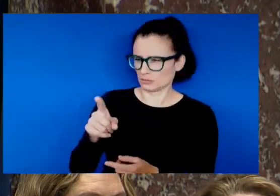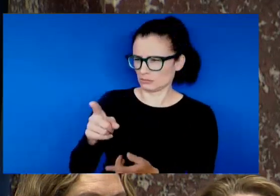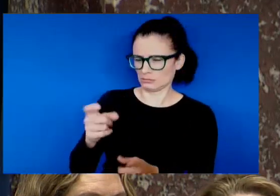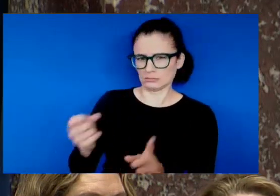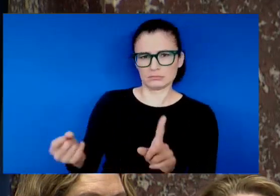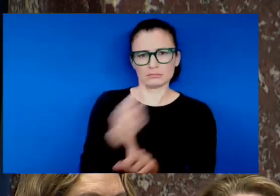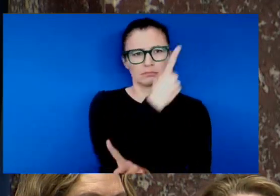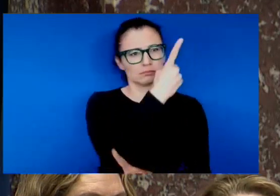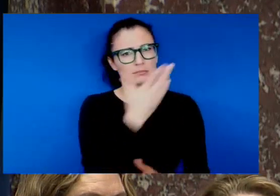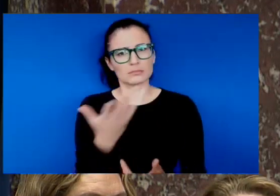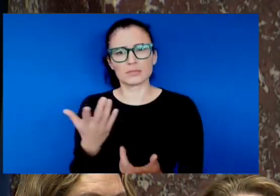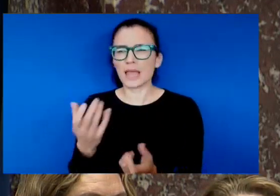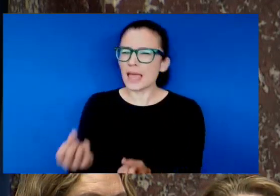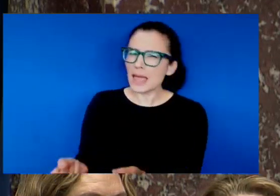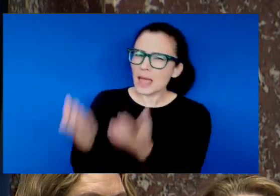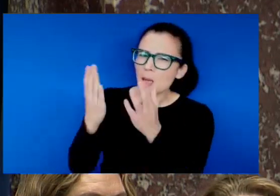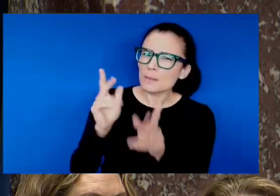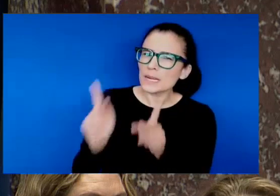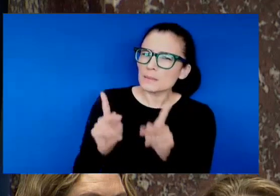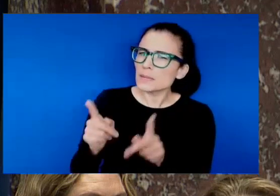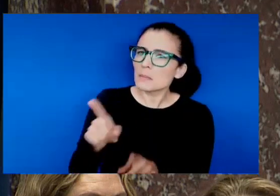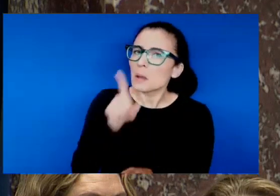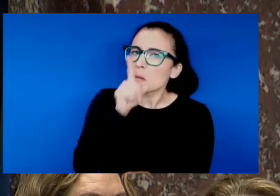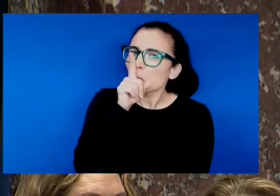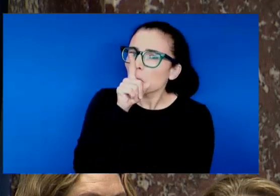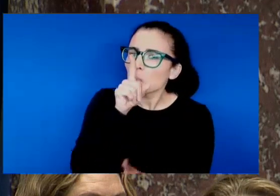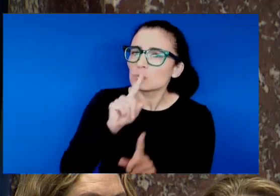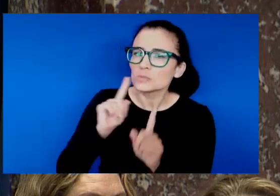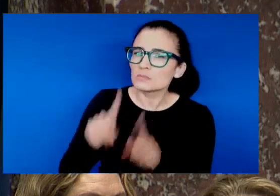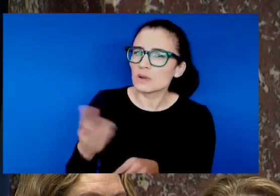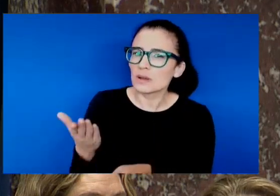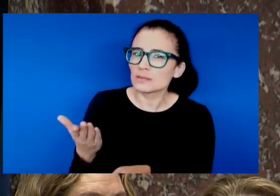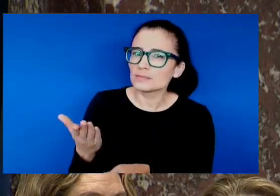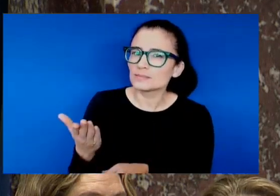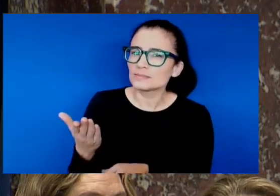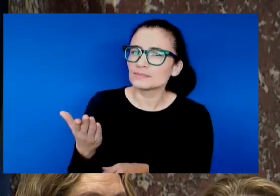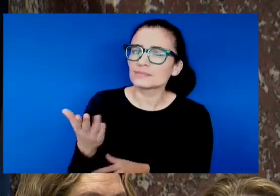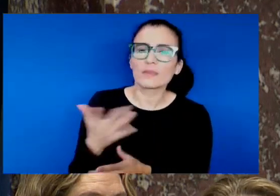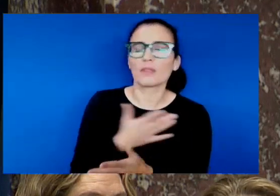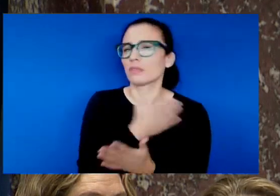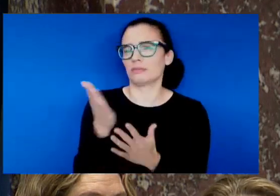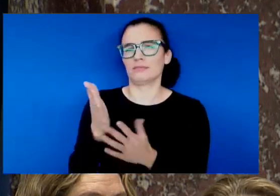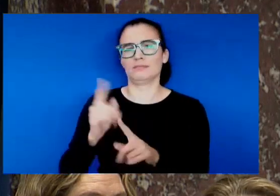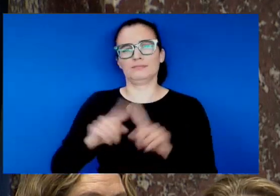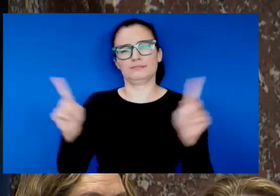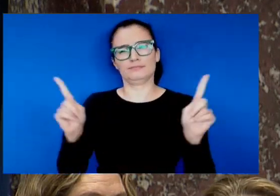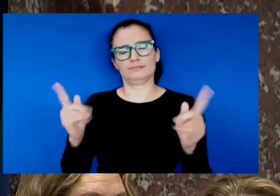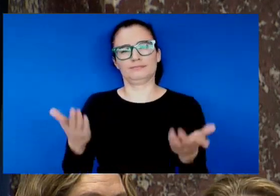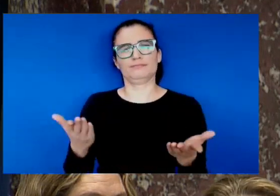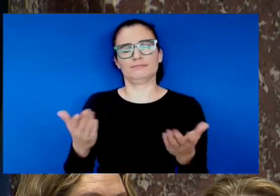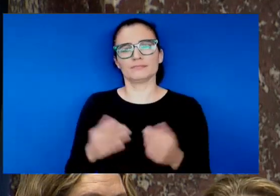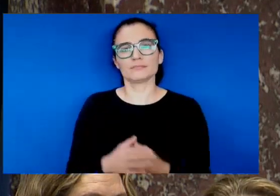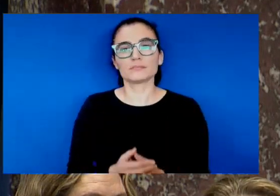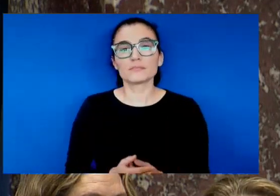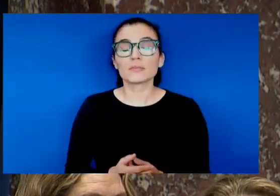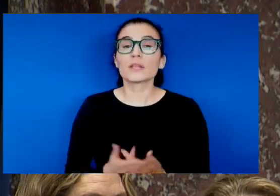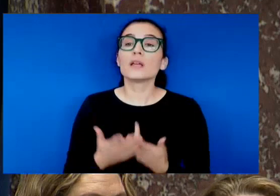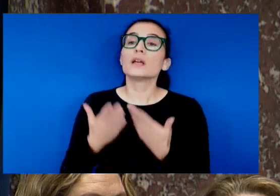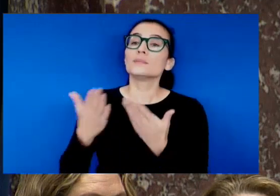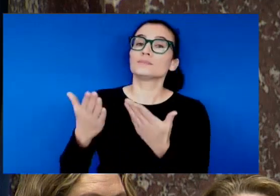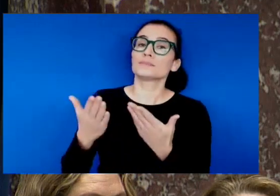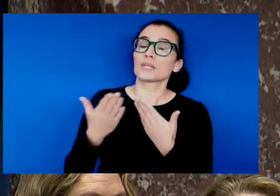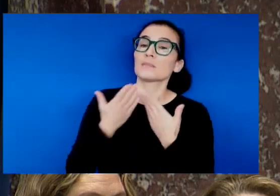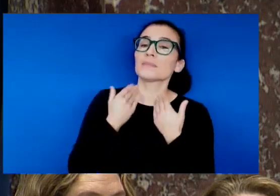So perhaps a different attack or a different approach should be thought about here. To the Minister of Education, clearly